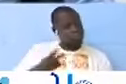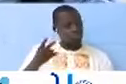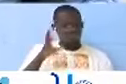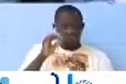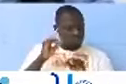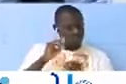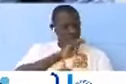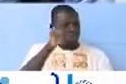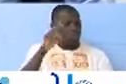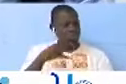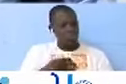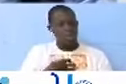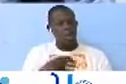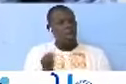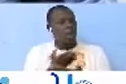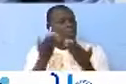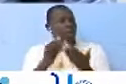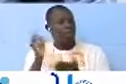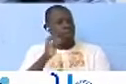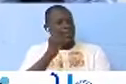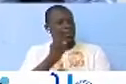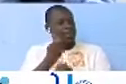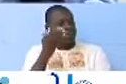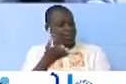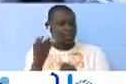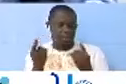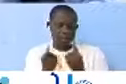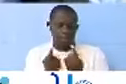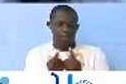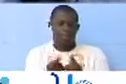them. Because well, the reason was that